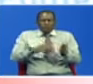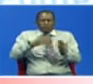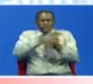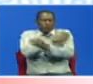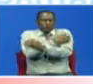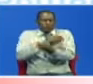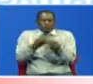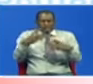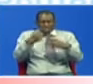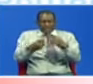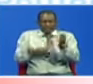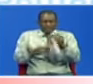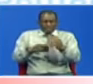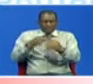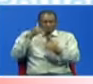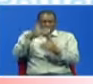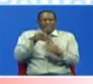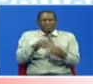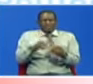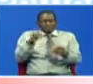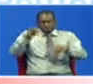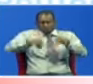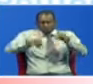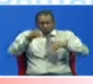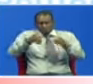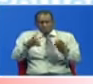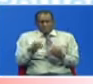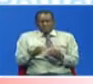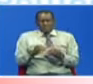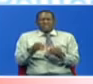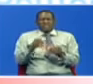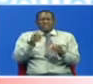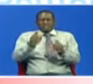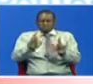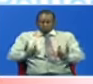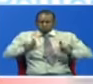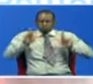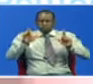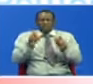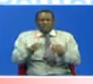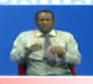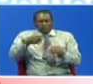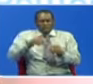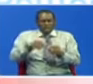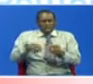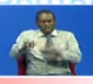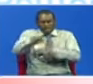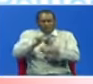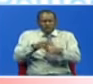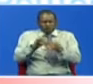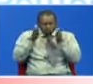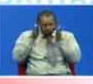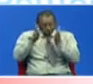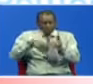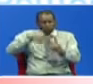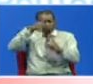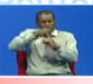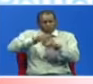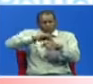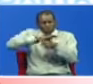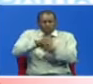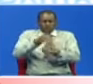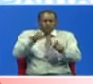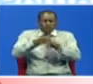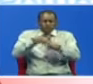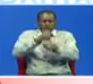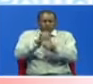This donation forms the major component of our national level contribution to fighting COVID-19. We are also working very closely with the